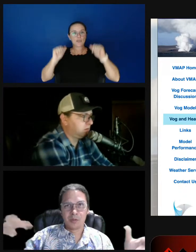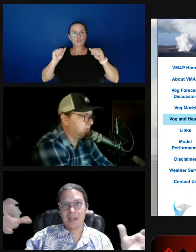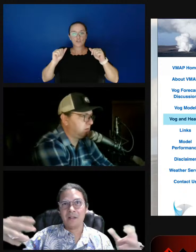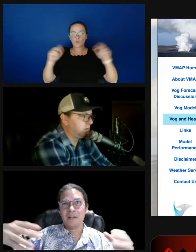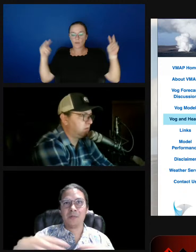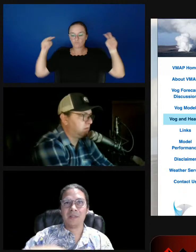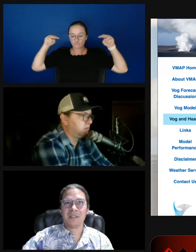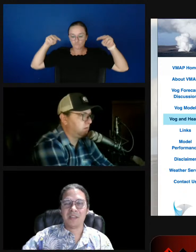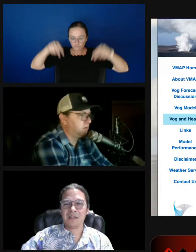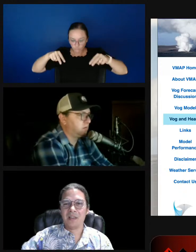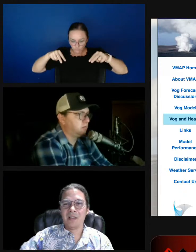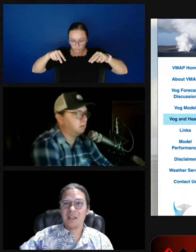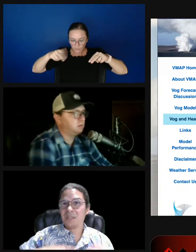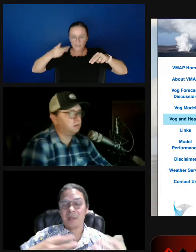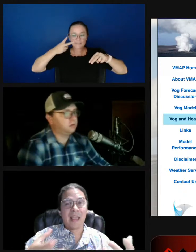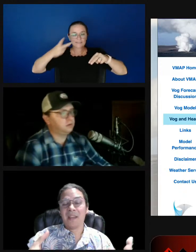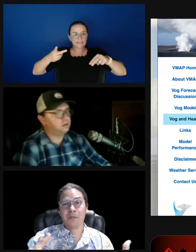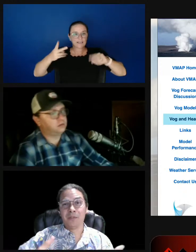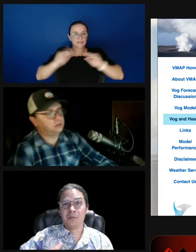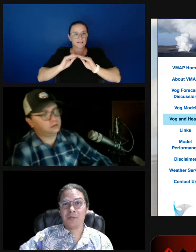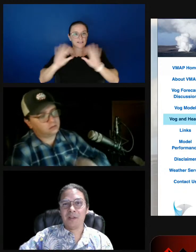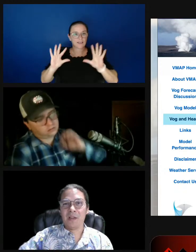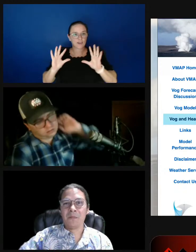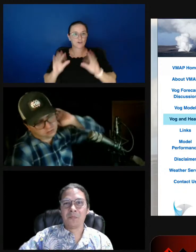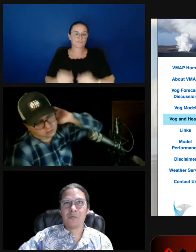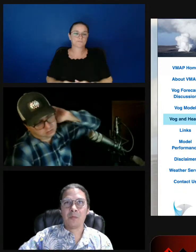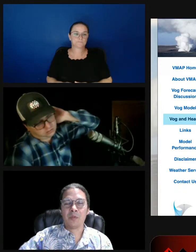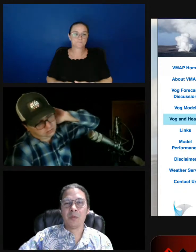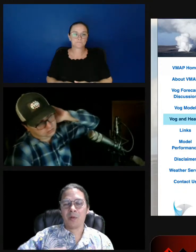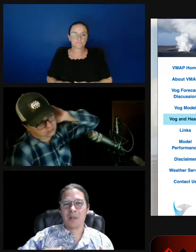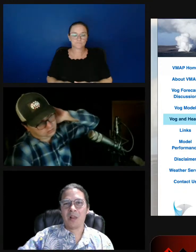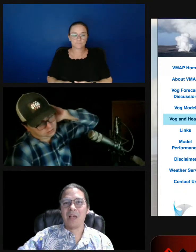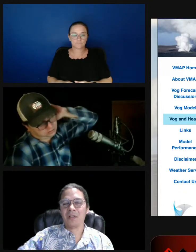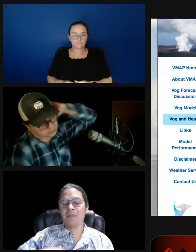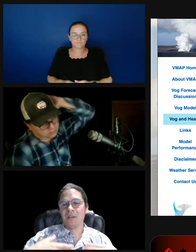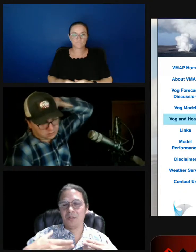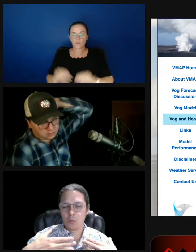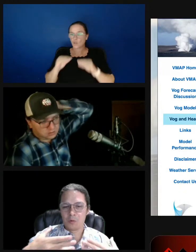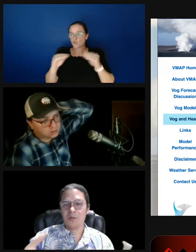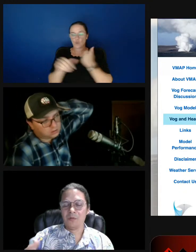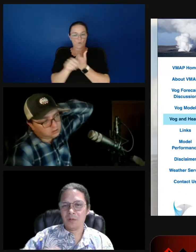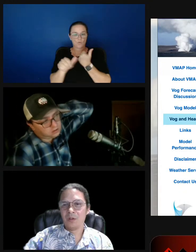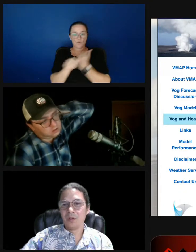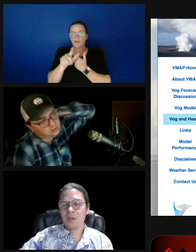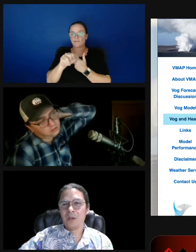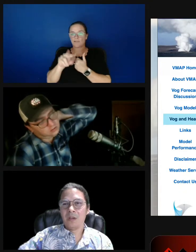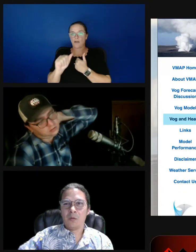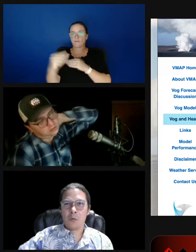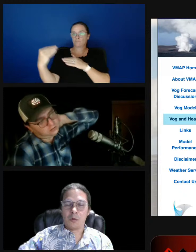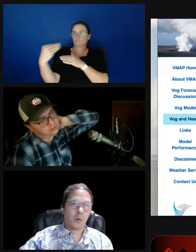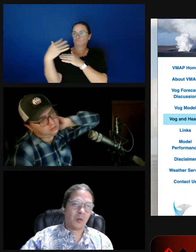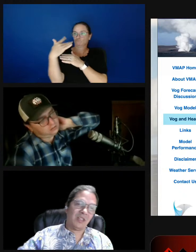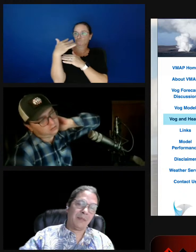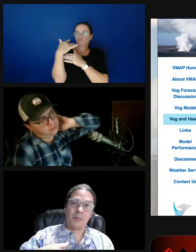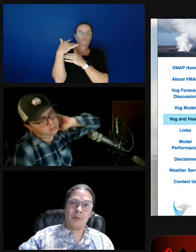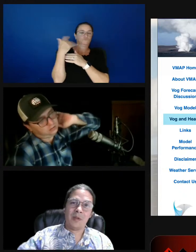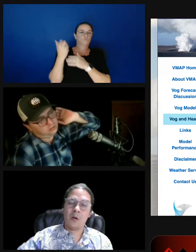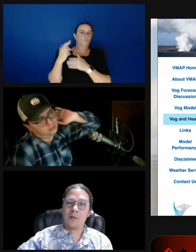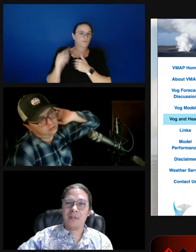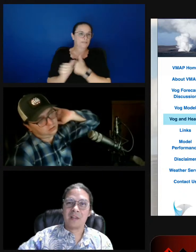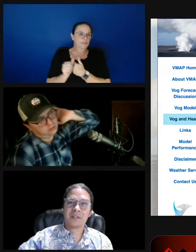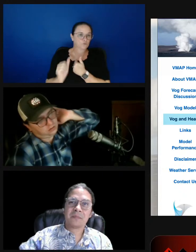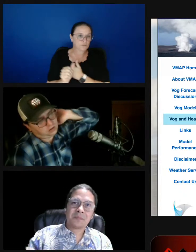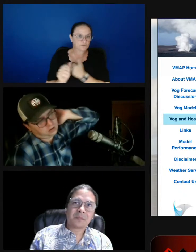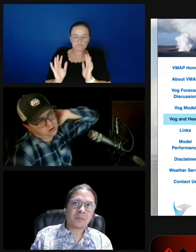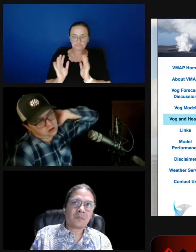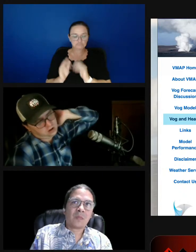rim and looking down into it and seeing spectacular views right now, right? With no threat of lava coming toward you or towards any people at